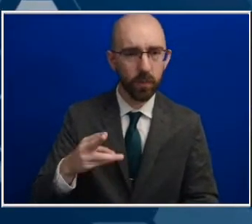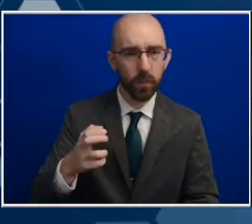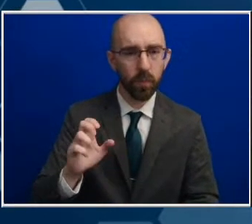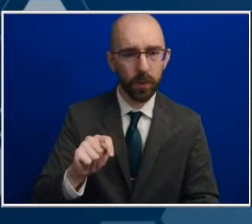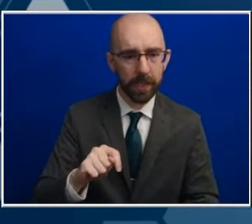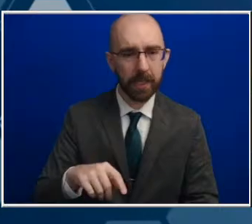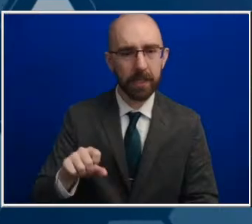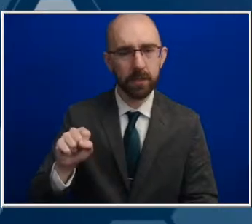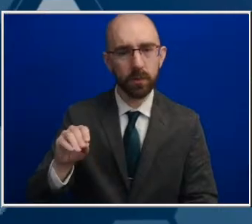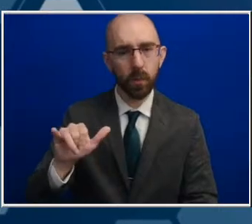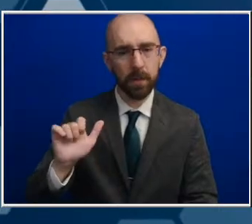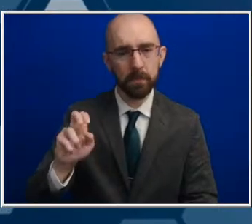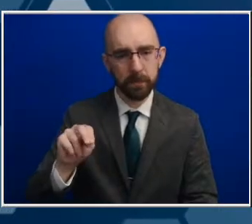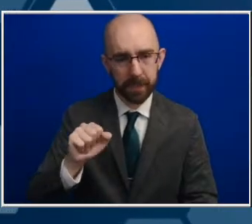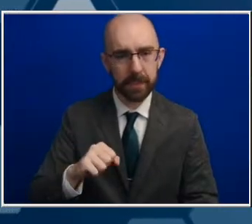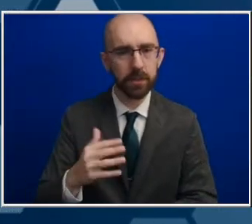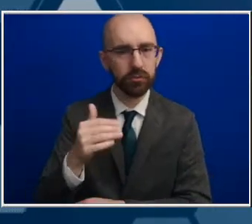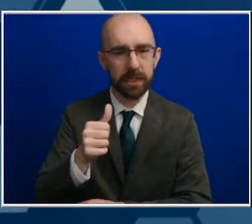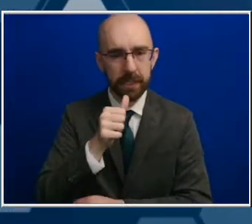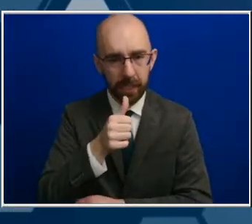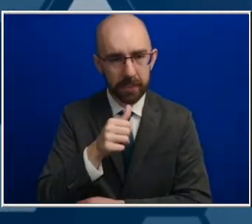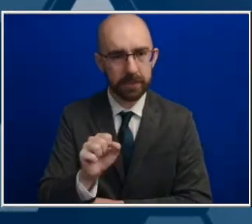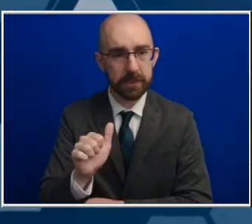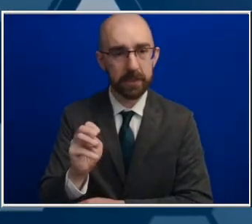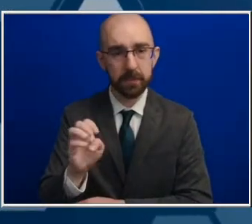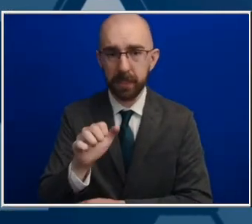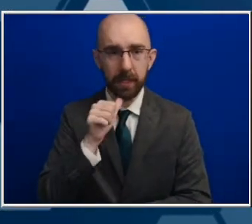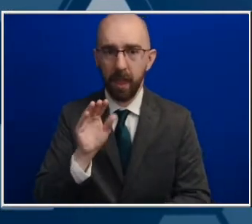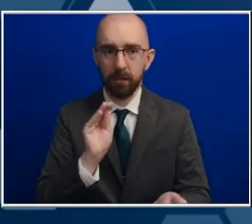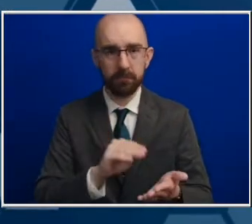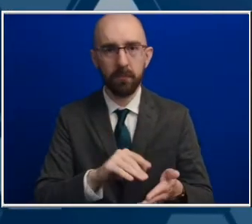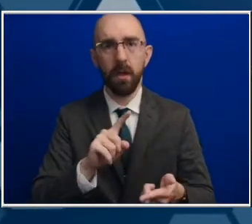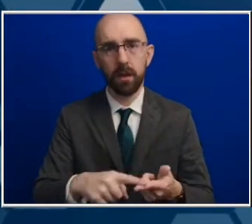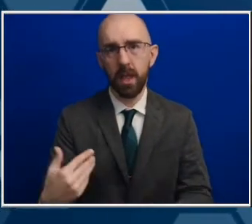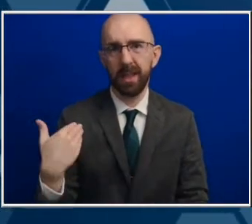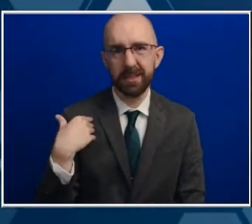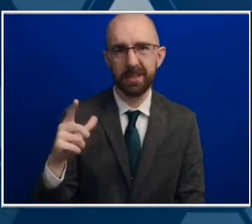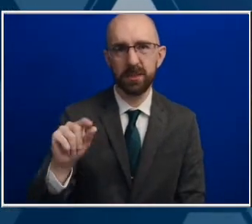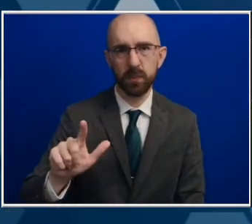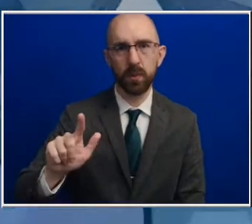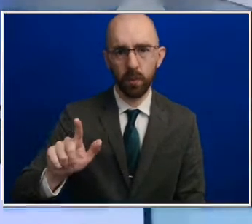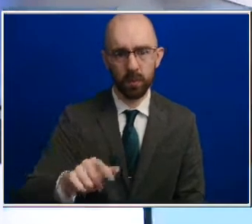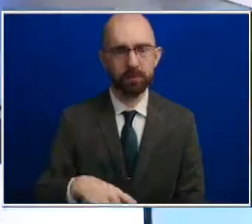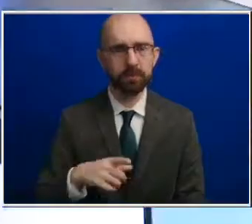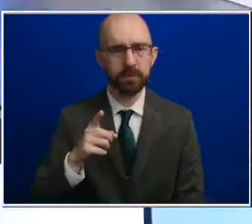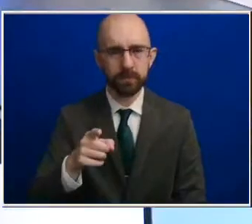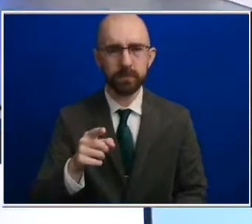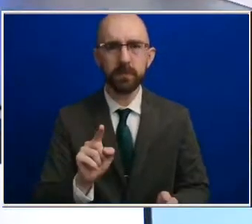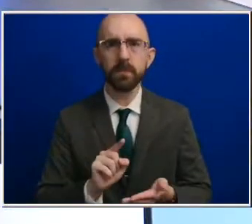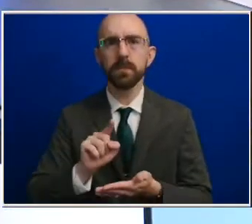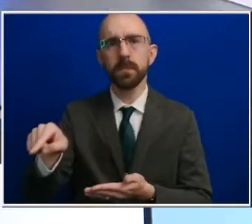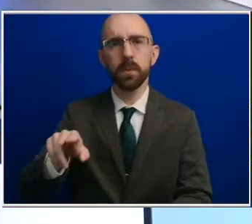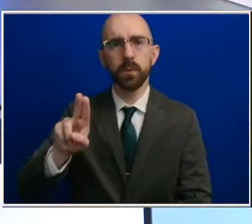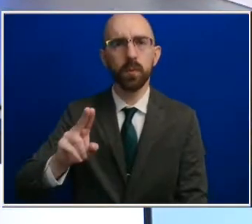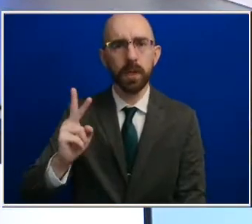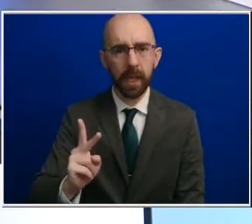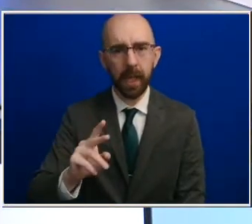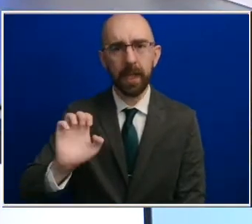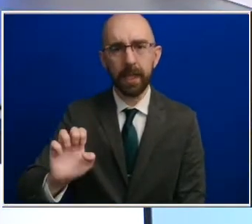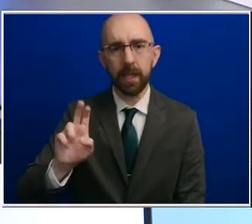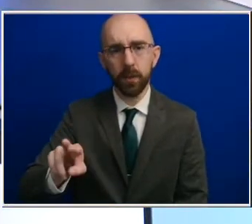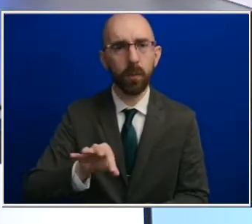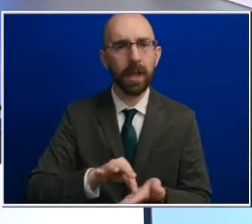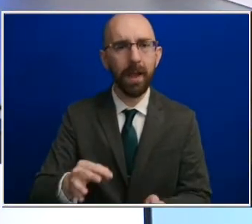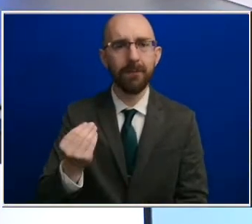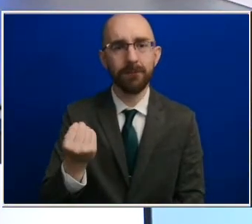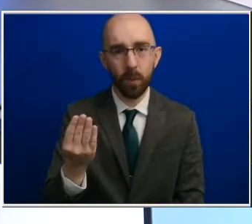sesame. Now, sesame wasn't on that list until 2021. But if you cross the pond, the UK and EU count 14 major allergens,